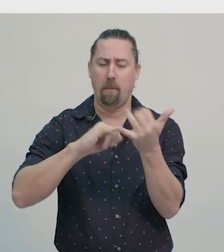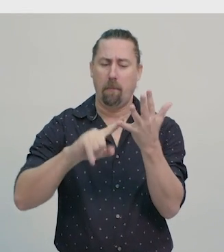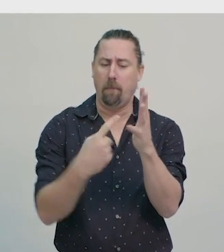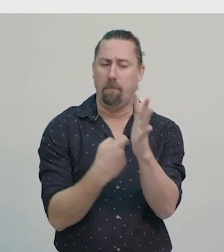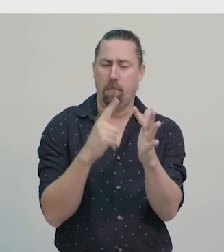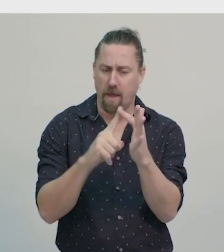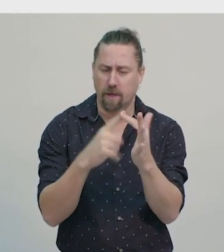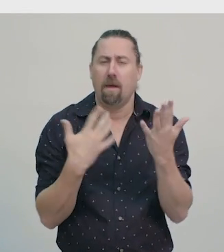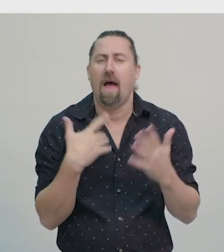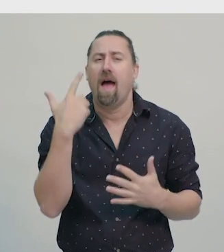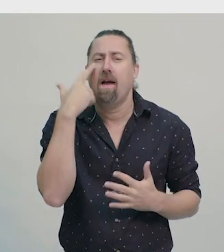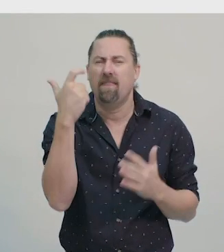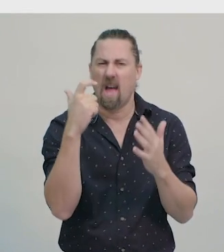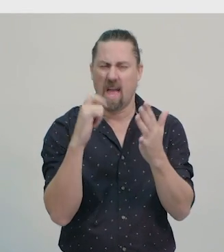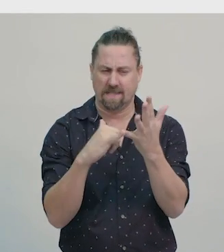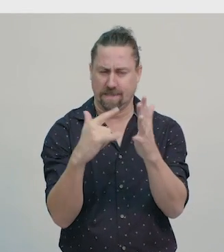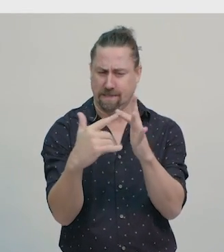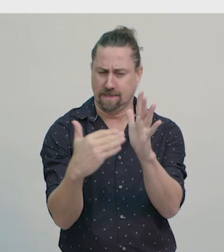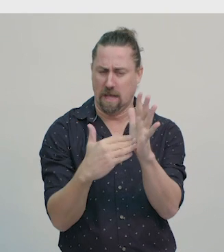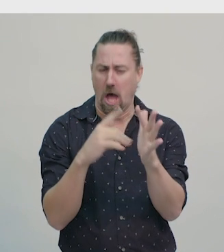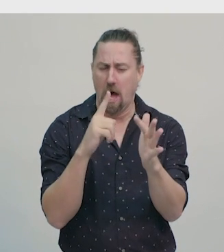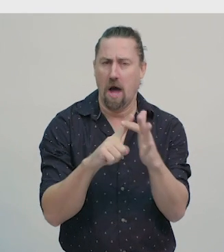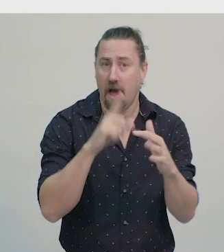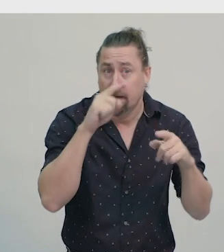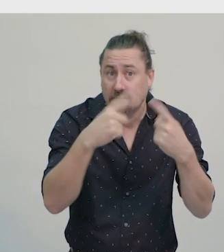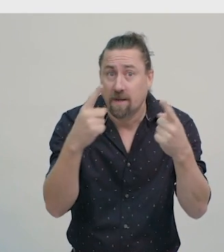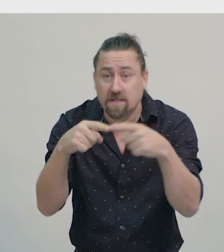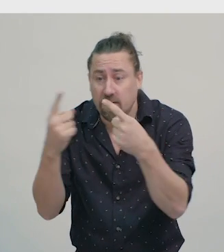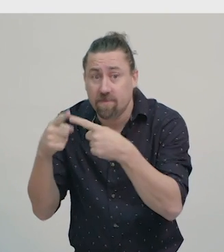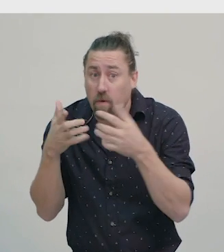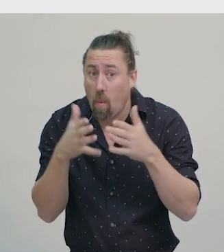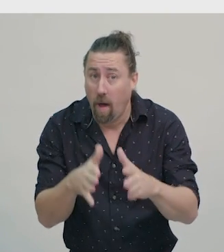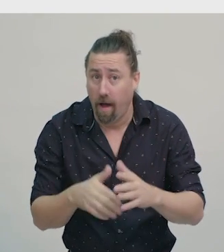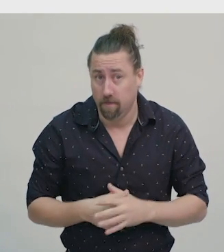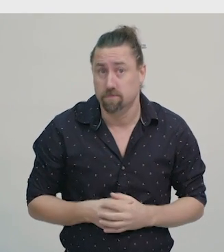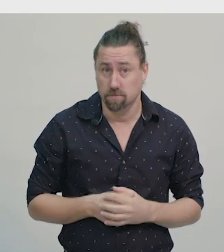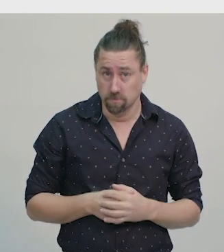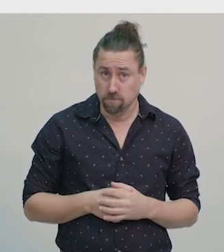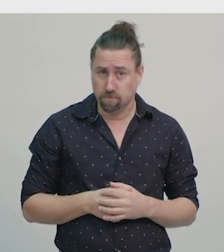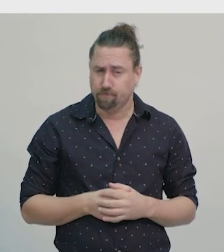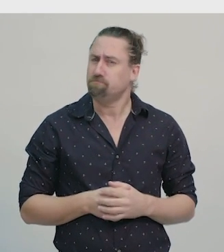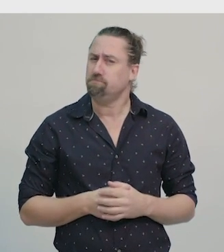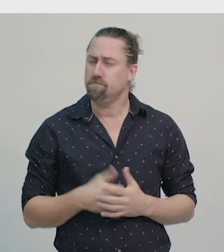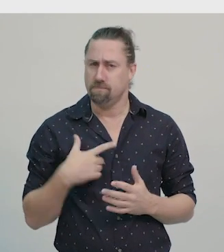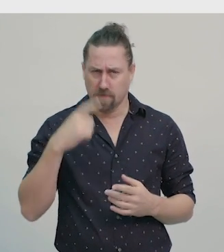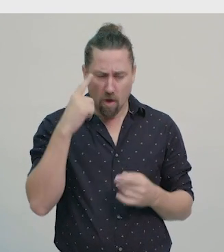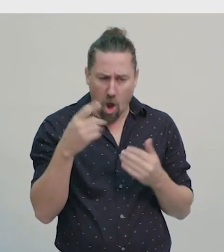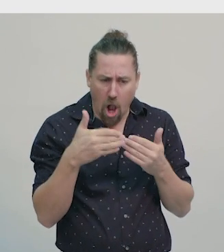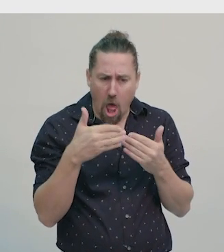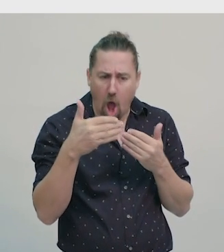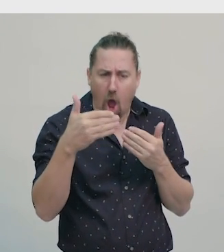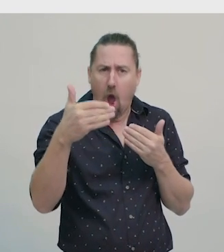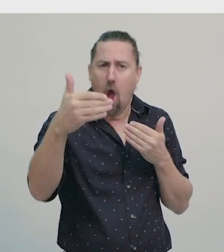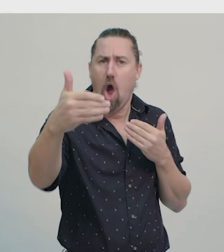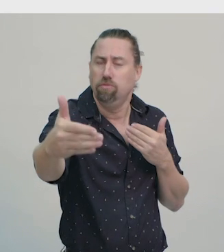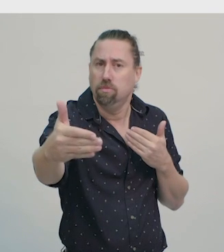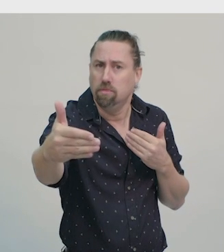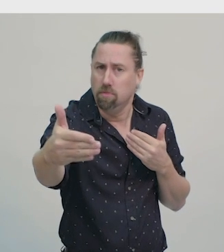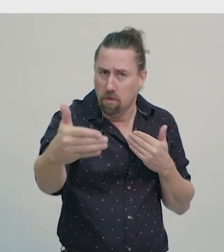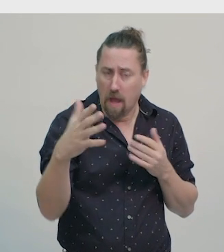The boy is shorter than the man. You can see that height can be